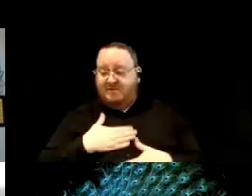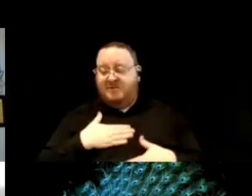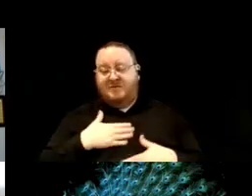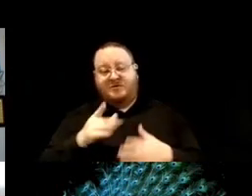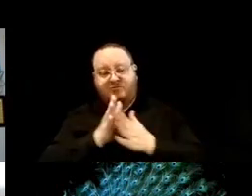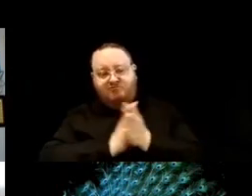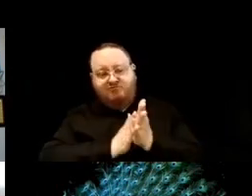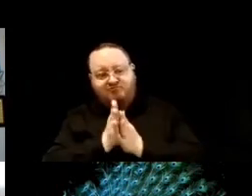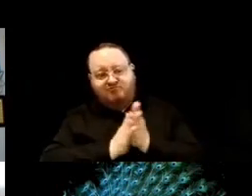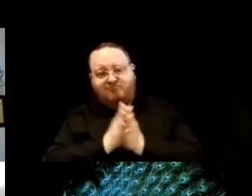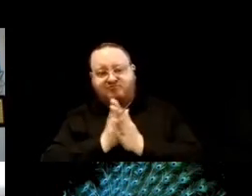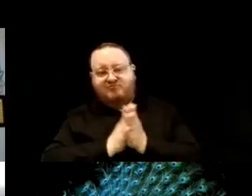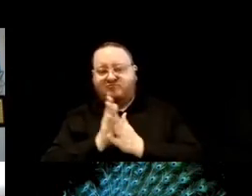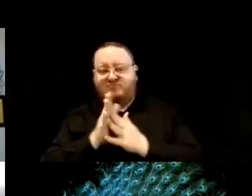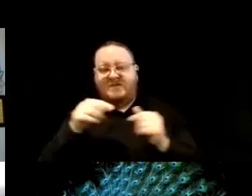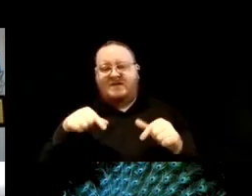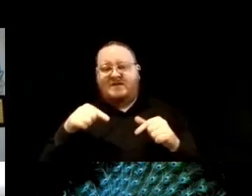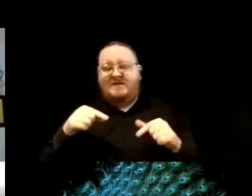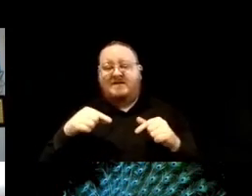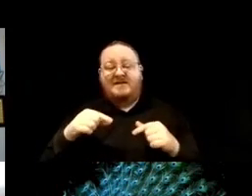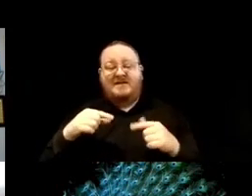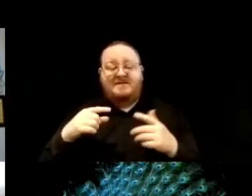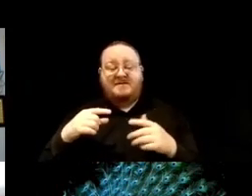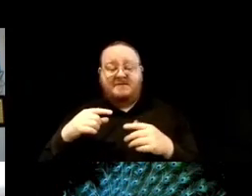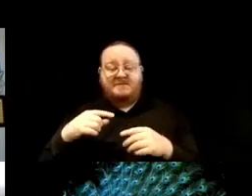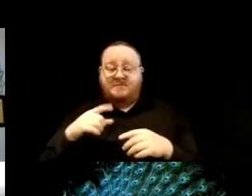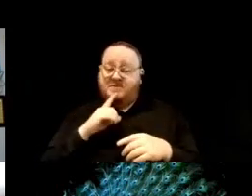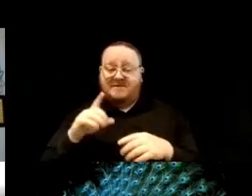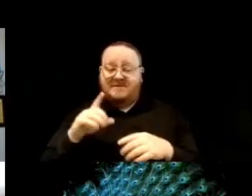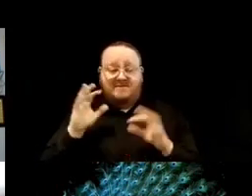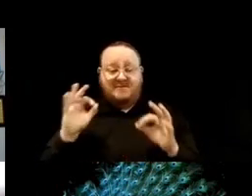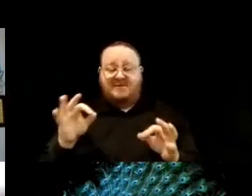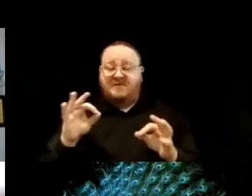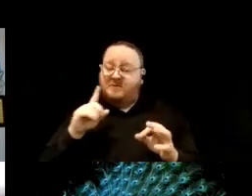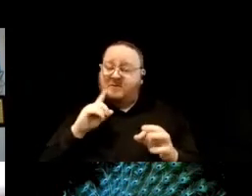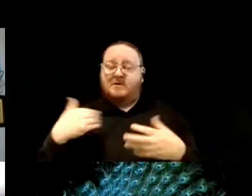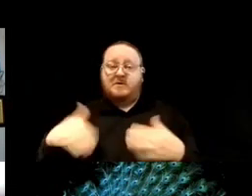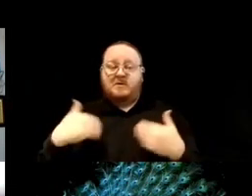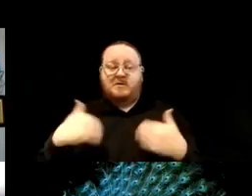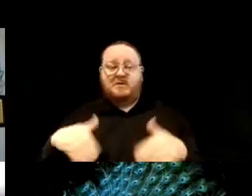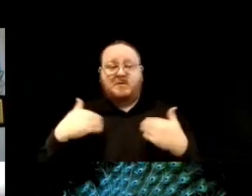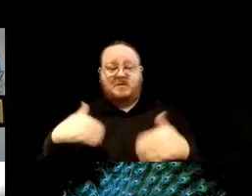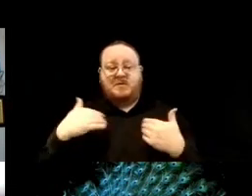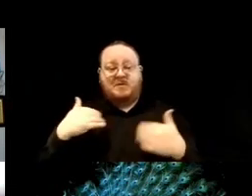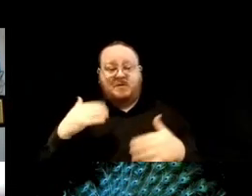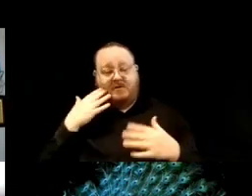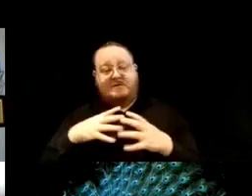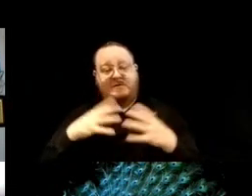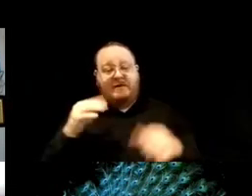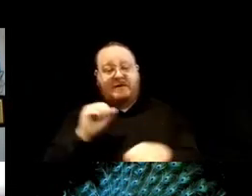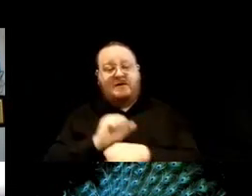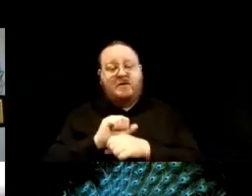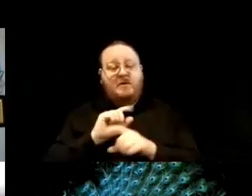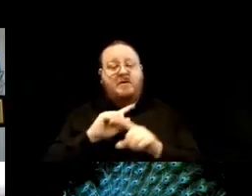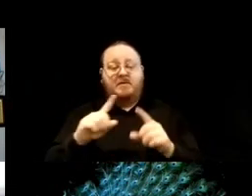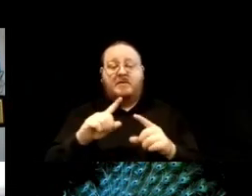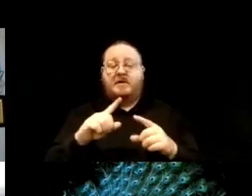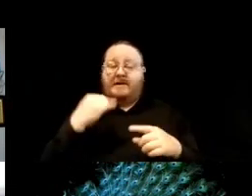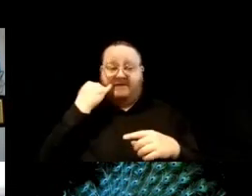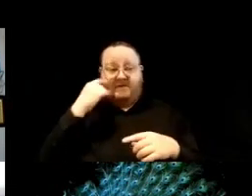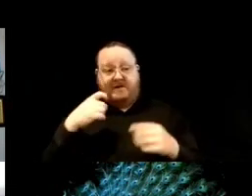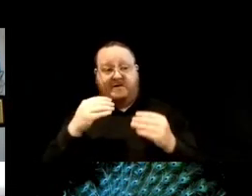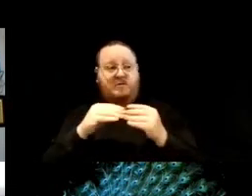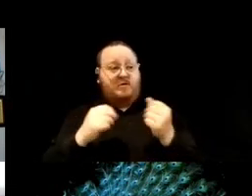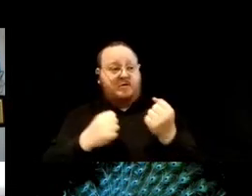with this series. It's heavy duty. It's awesome though. So any other support you need as you go along, just let me